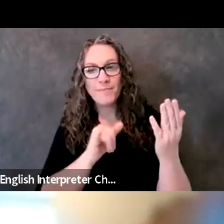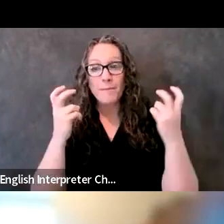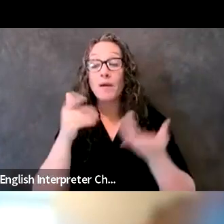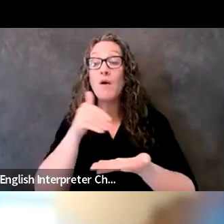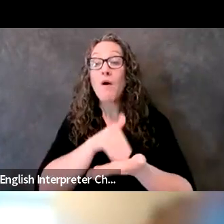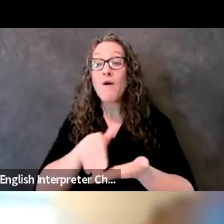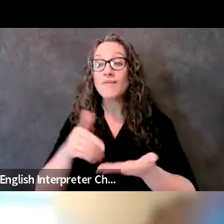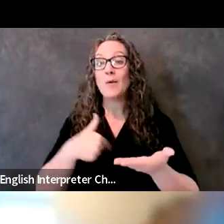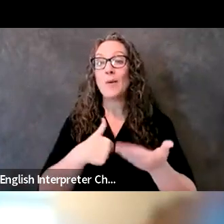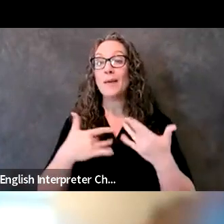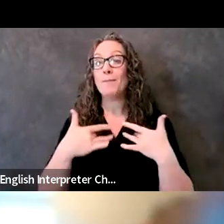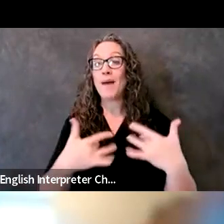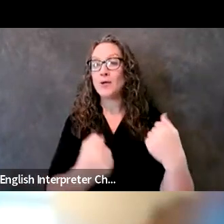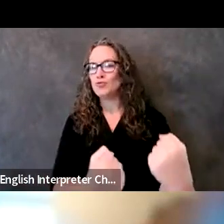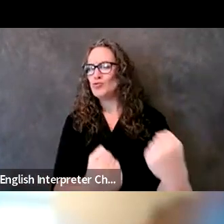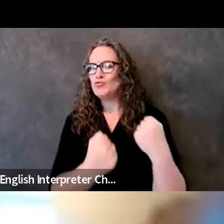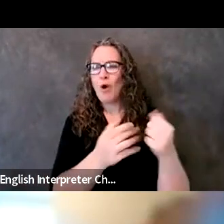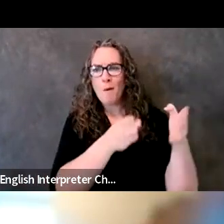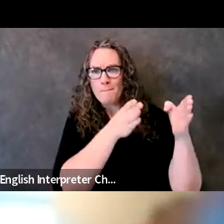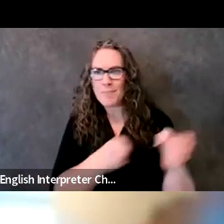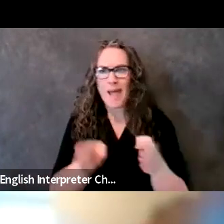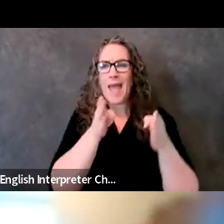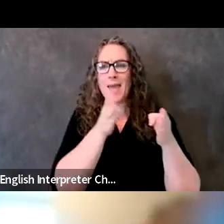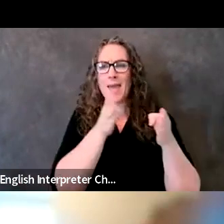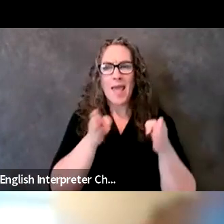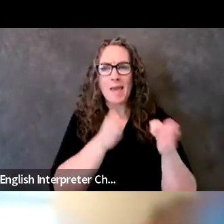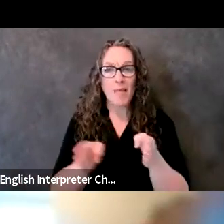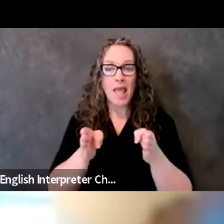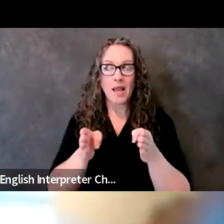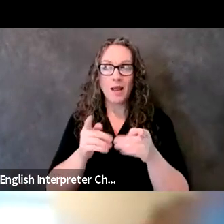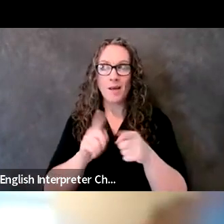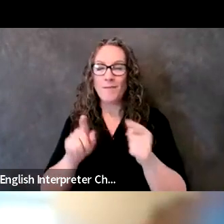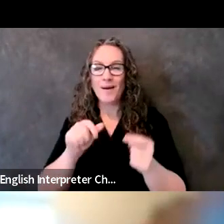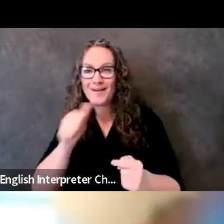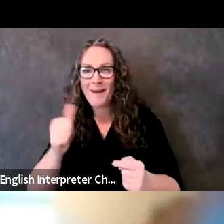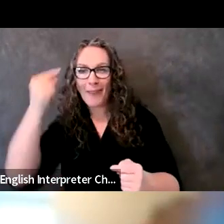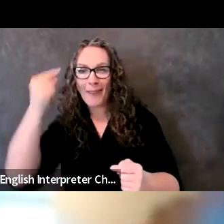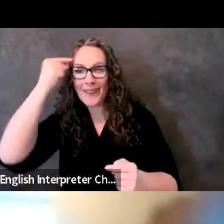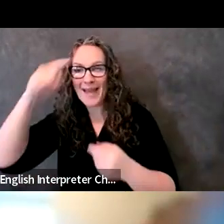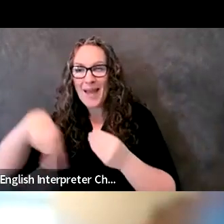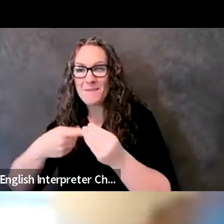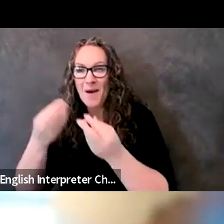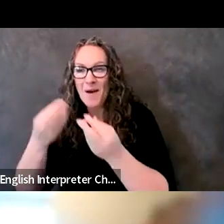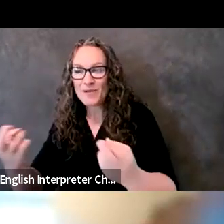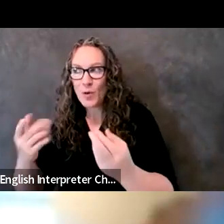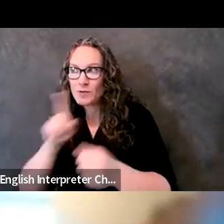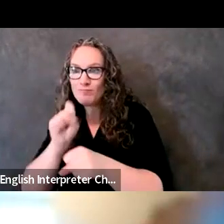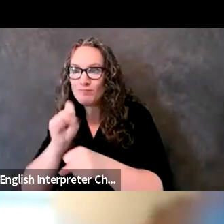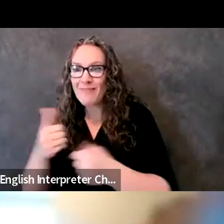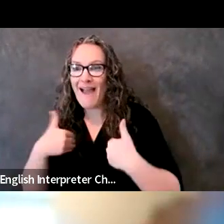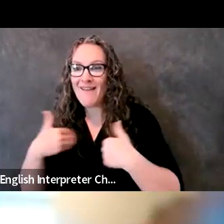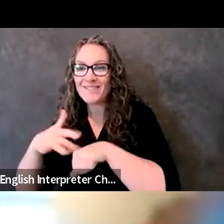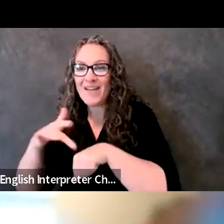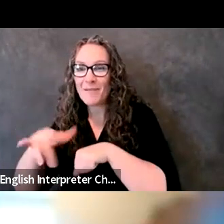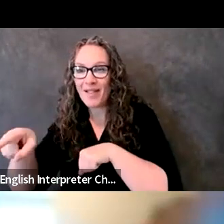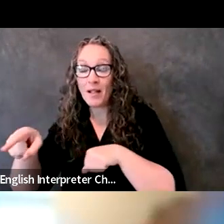of planning and then not consider what the actual resource is on the ground. So making that connection between the two